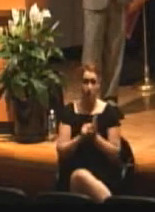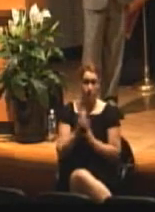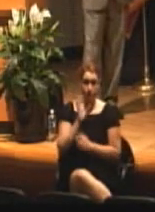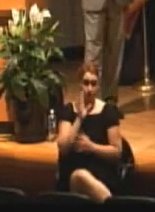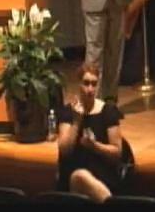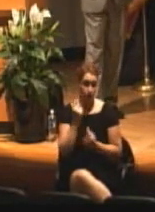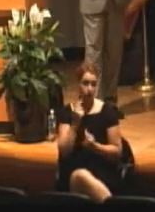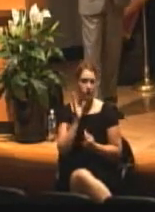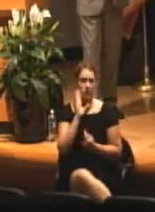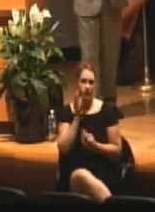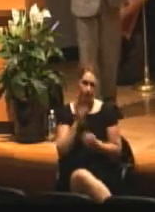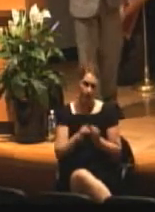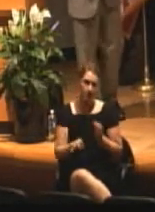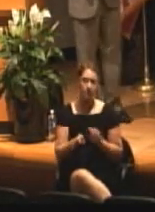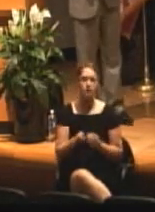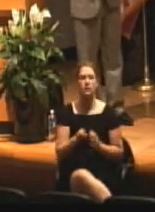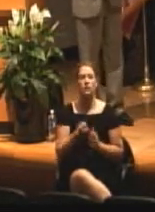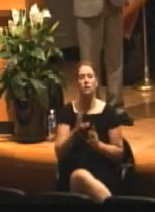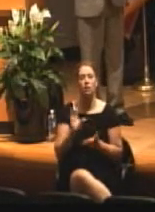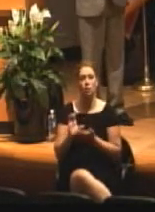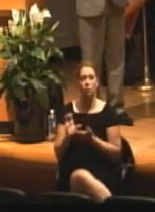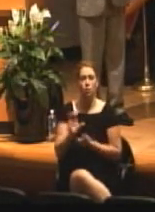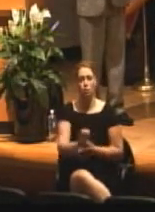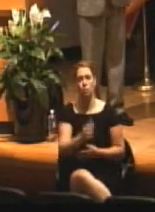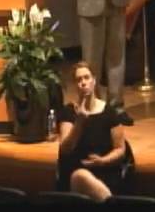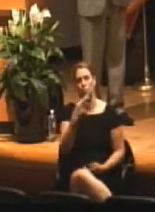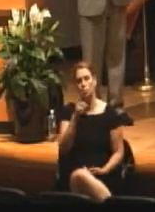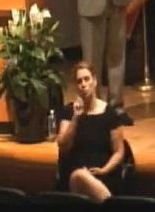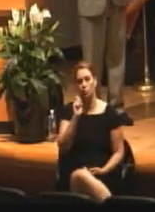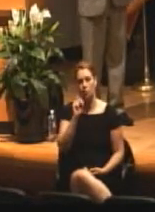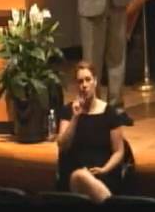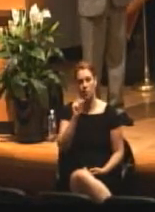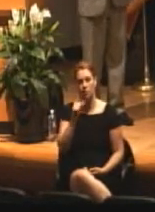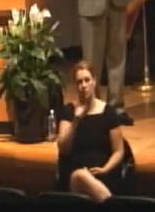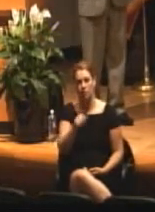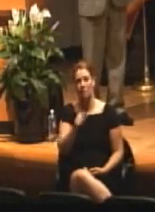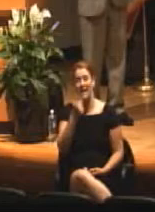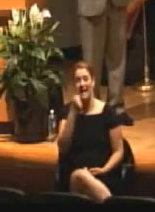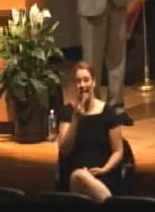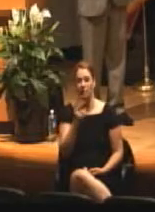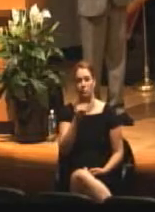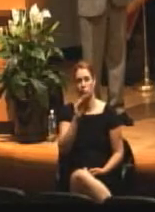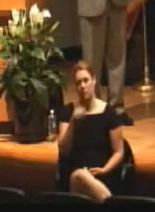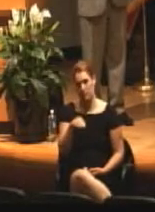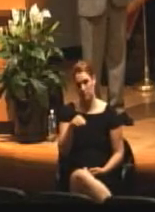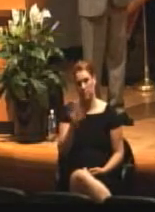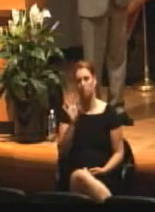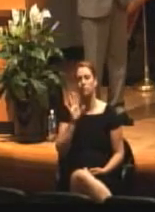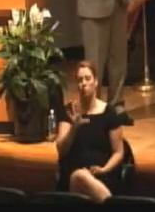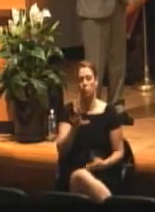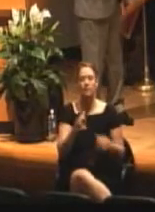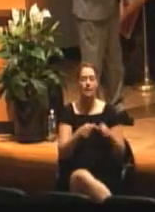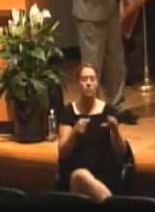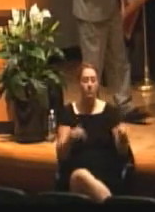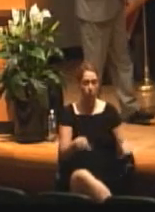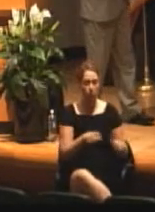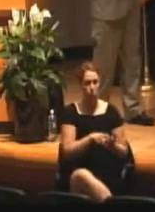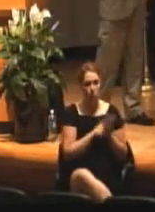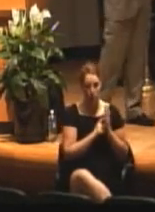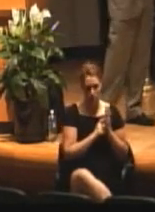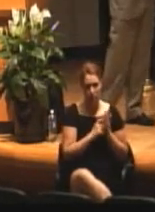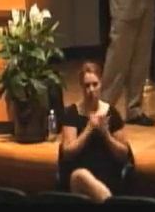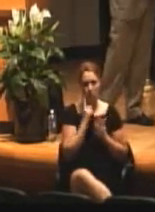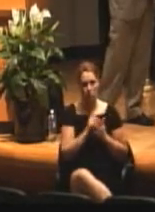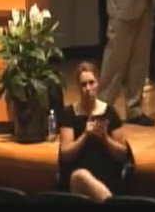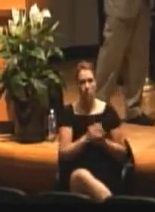grant 2.5% of your down payment requirement to you for the new purchase. So we talked about that FHA